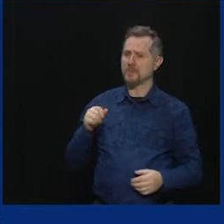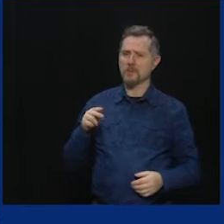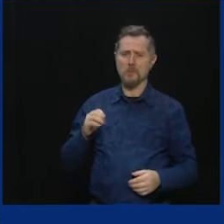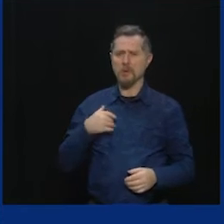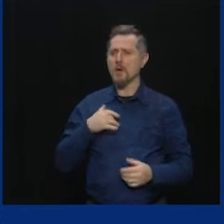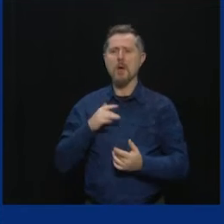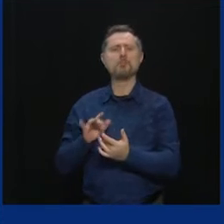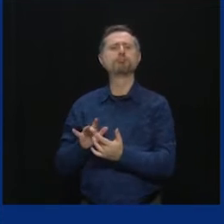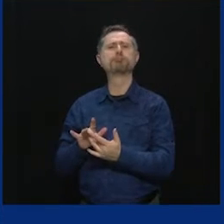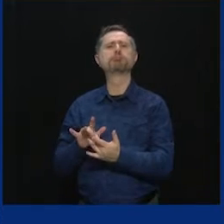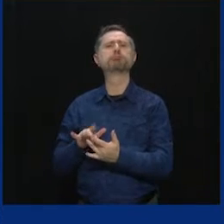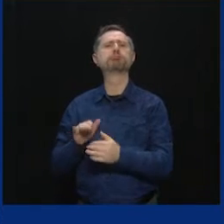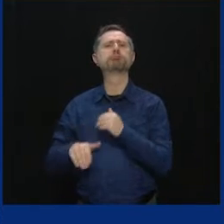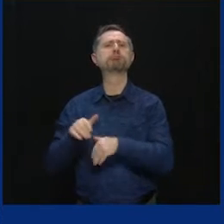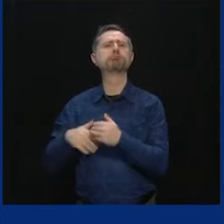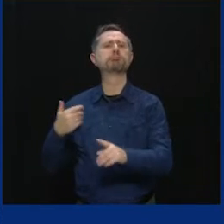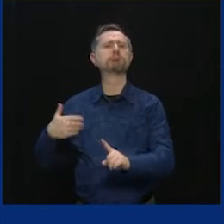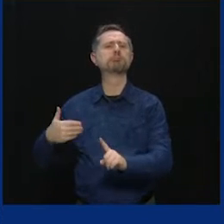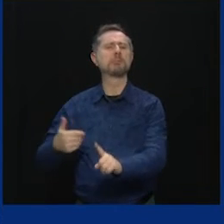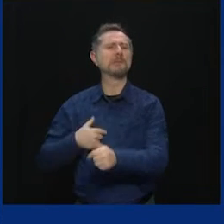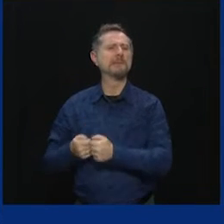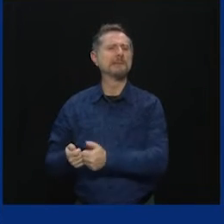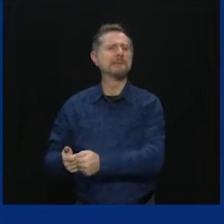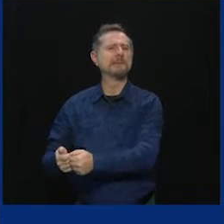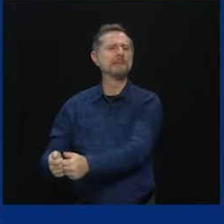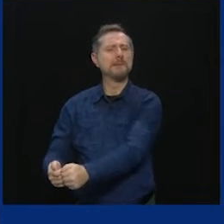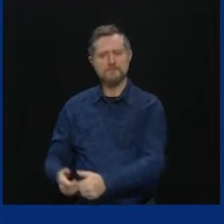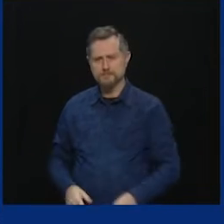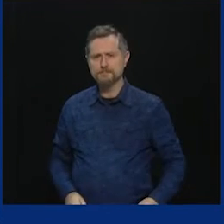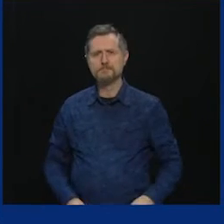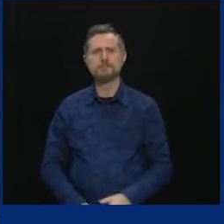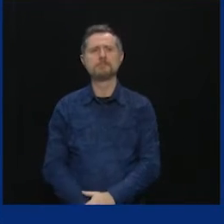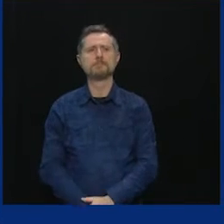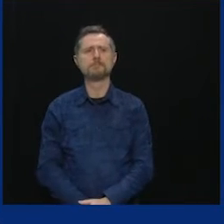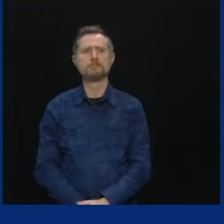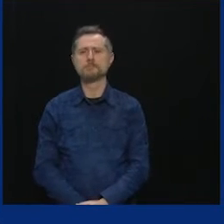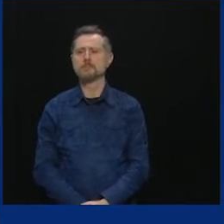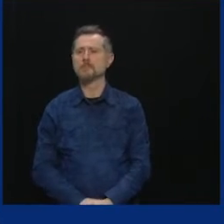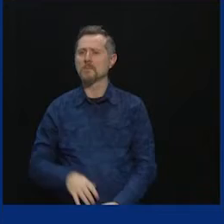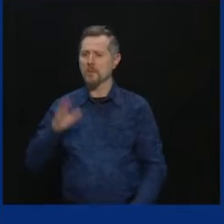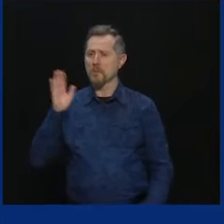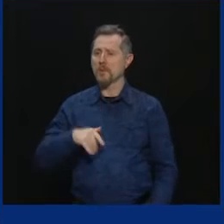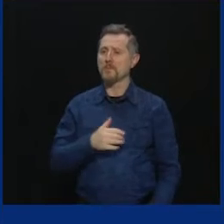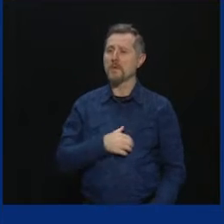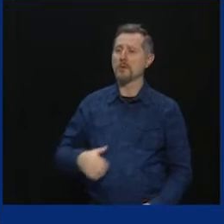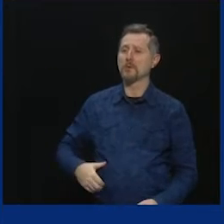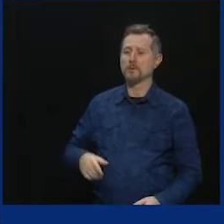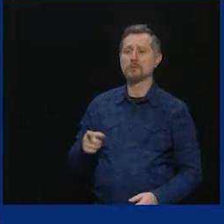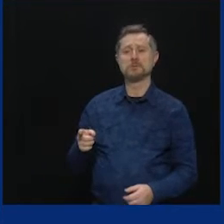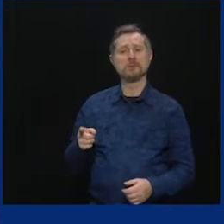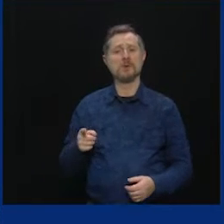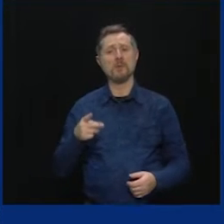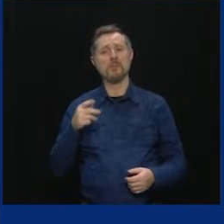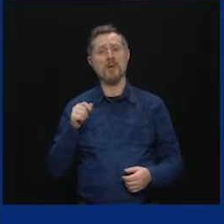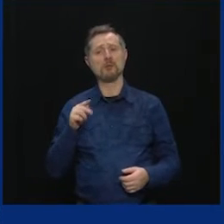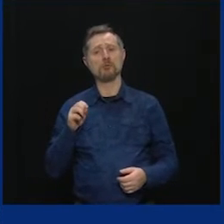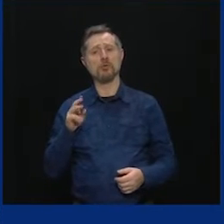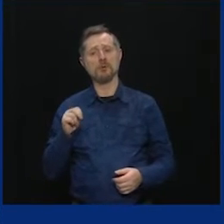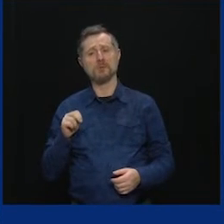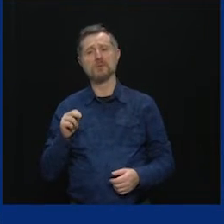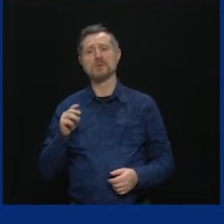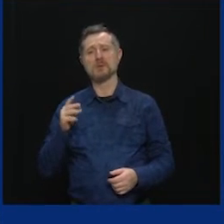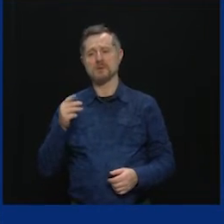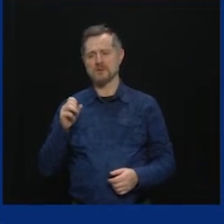some of the text messages he's received from me on this issue. I know Mayor Sean Patterson Howard can also attest to those messages as